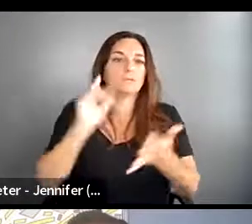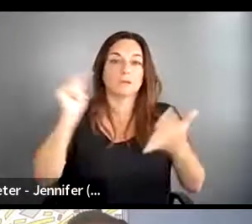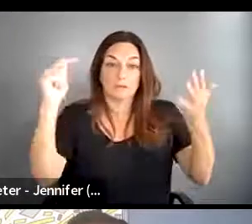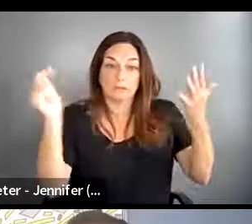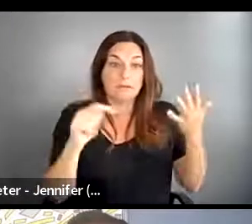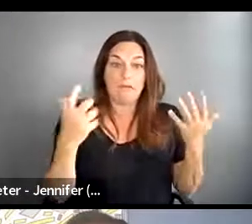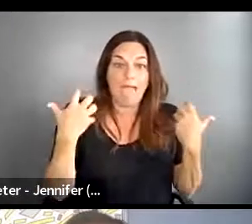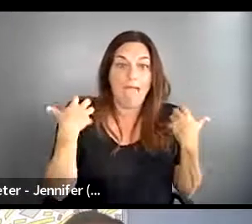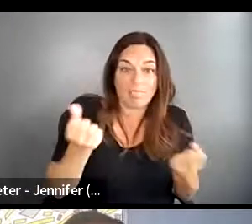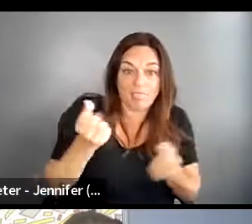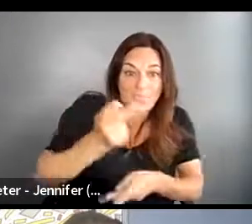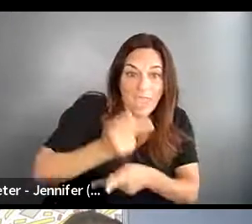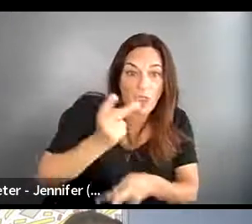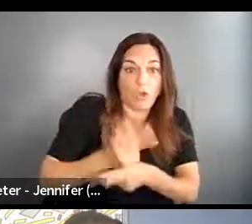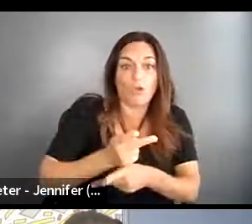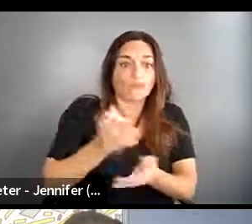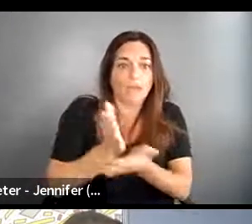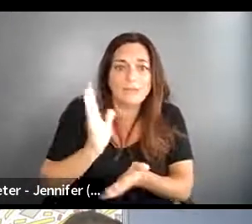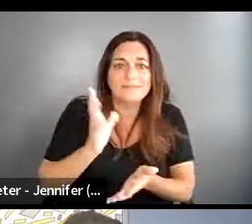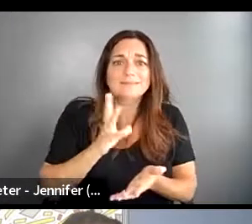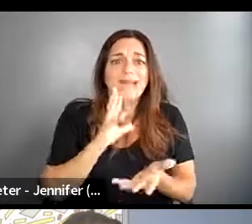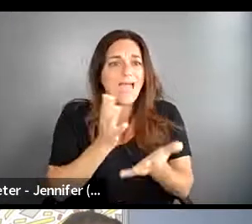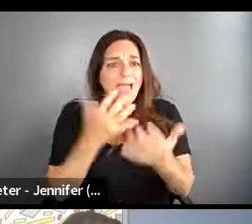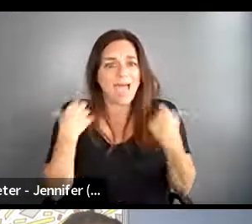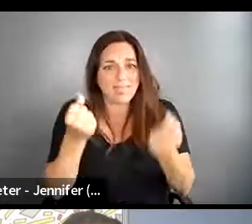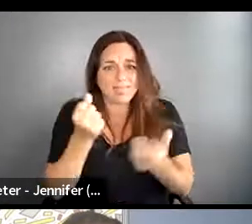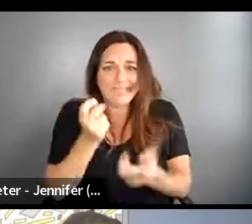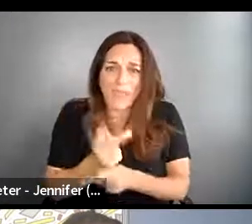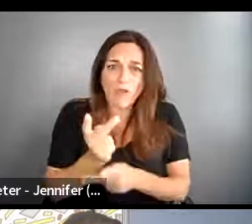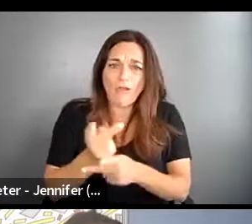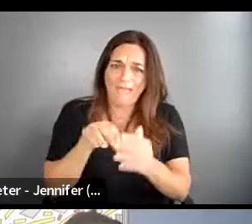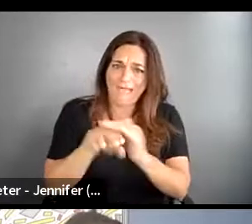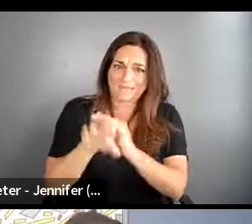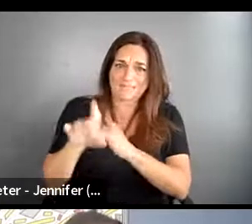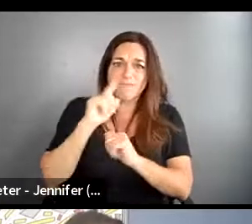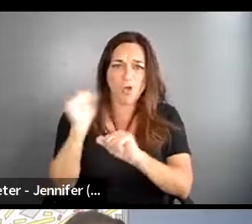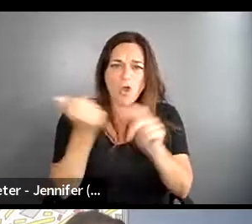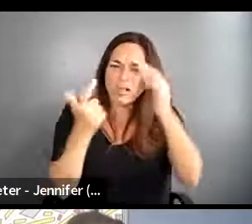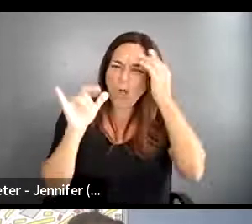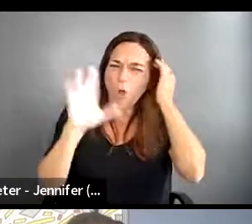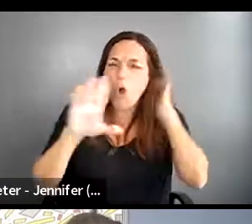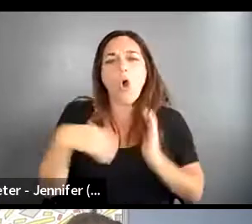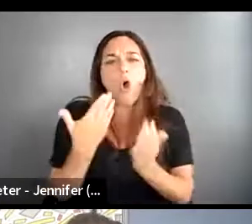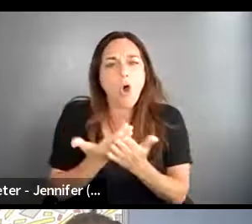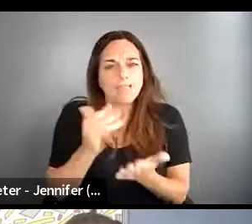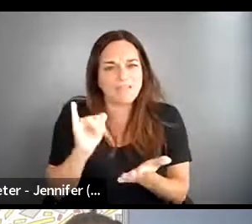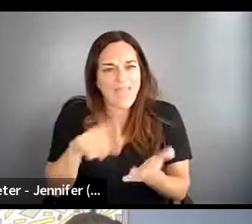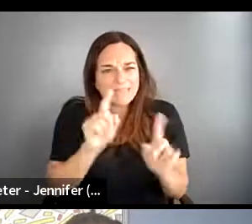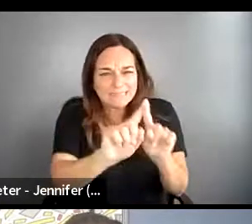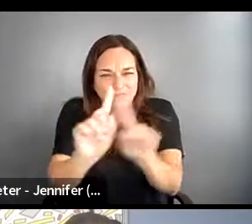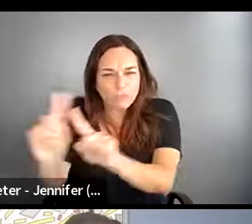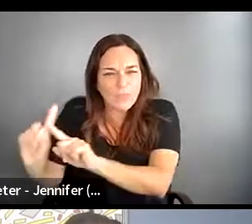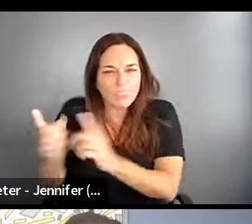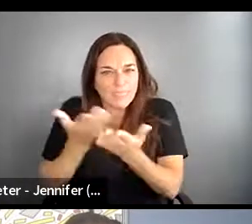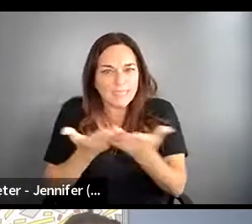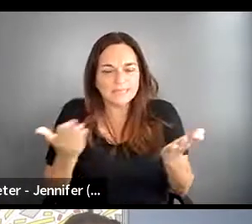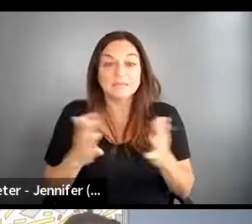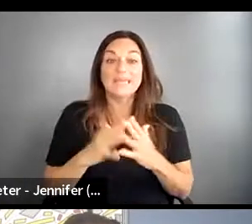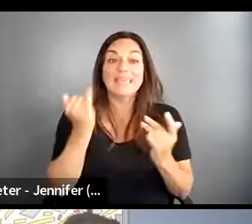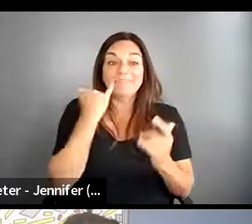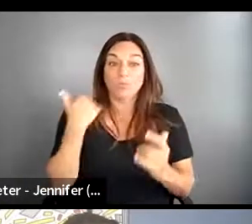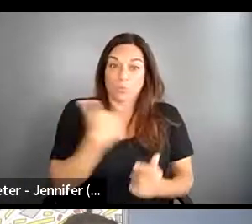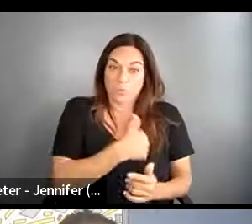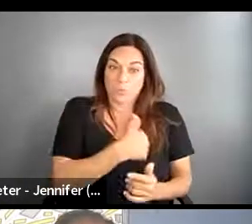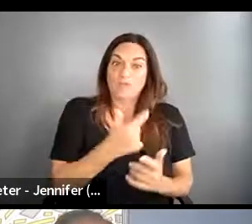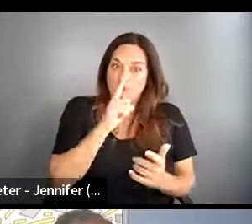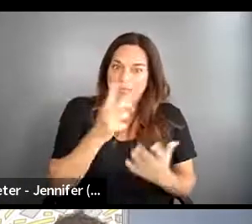health care rights and healthcare access for all of those different things. If we want to see true